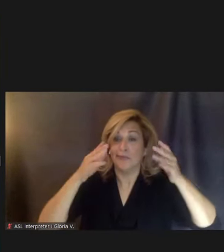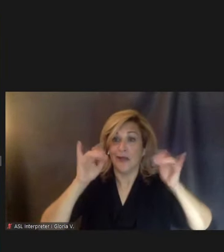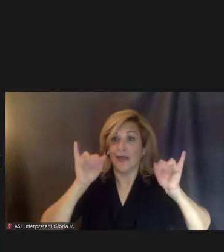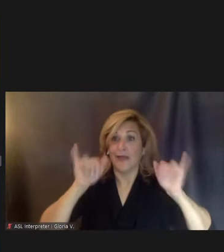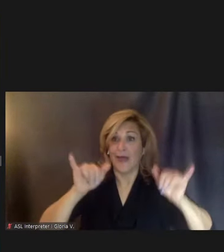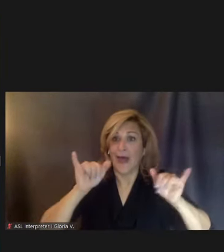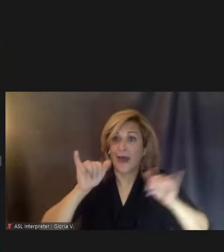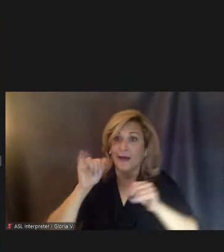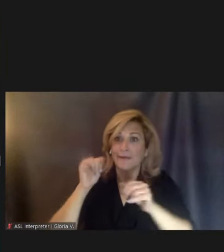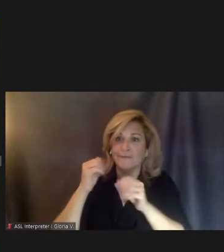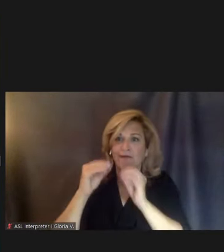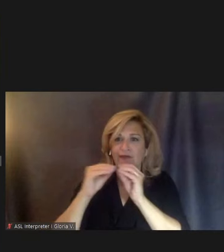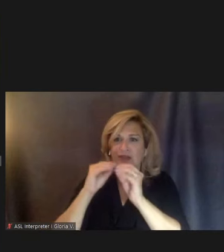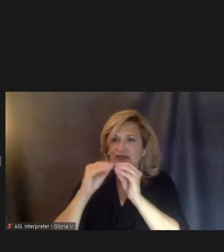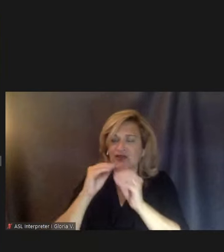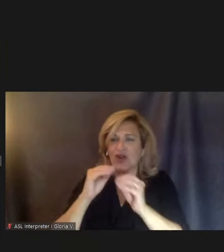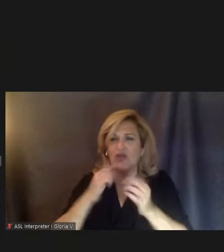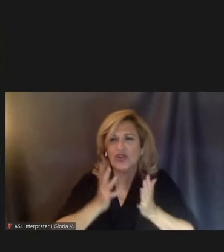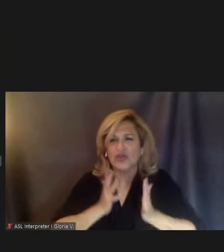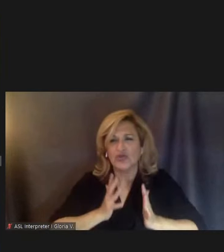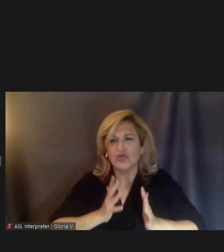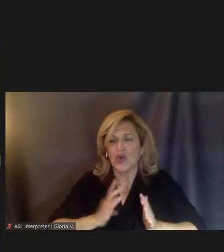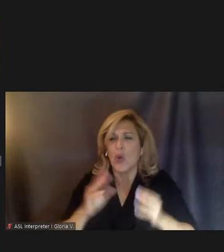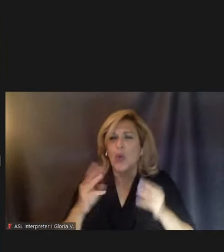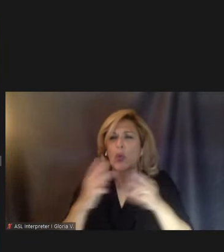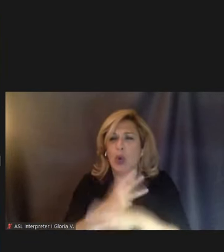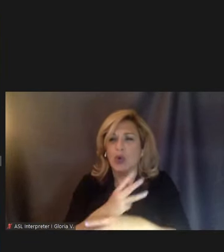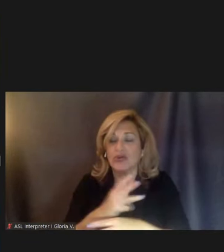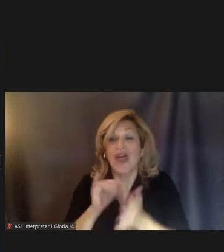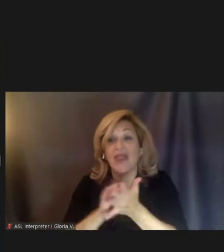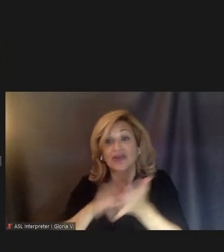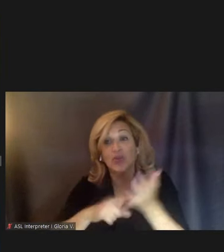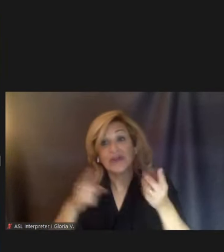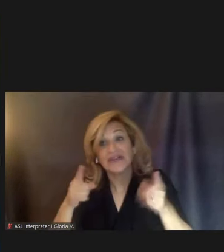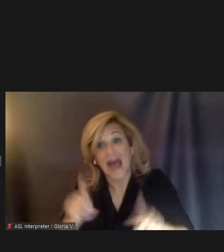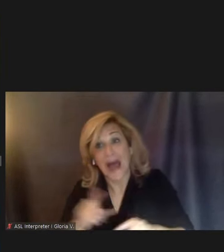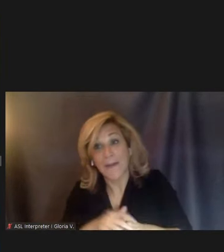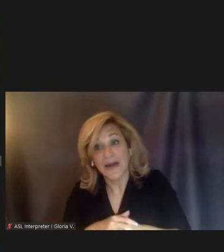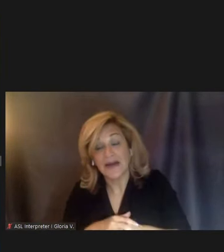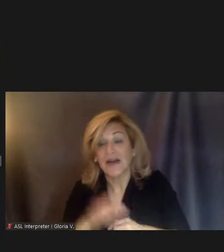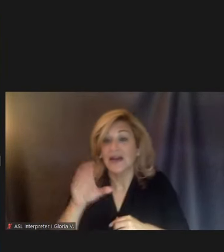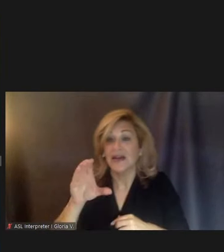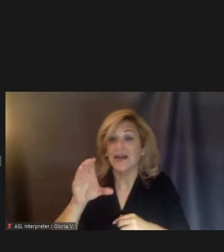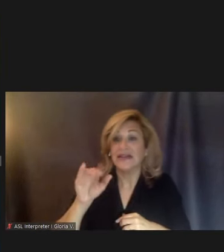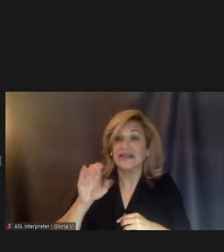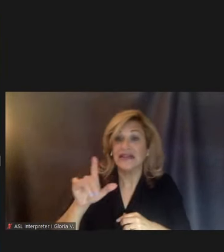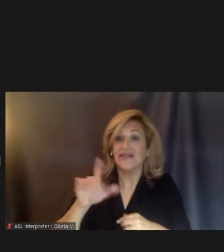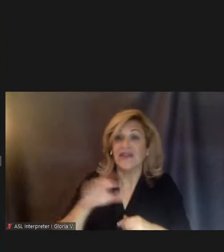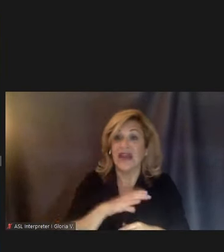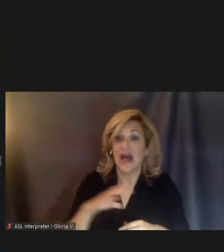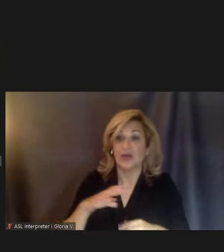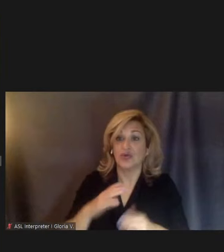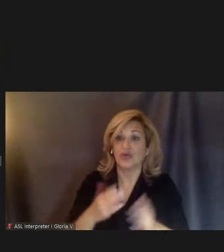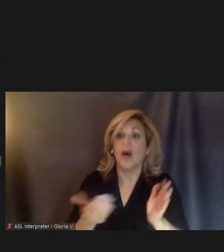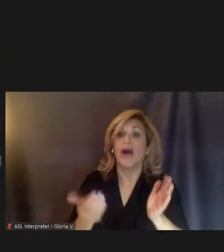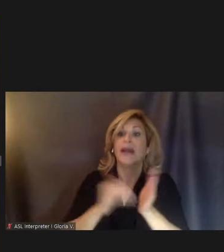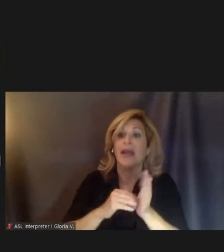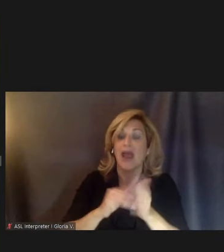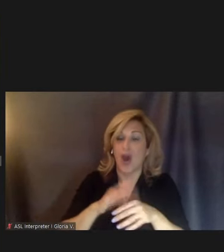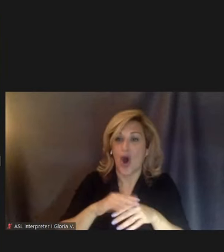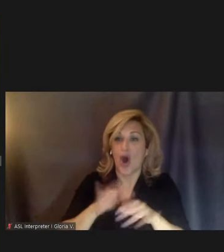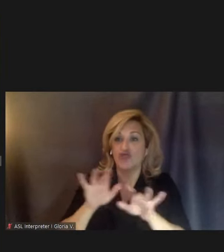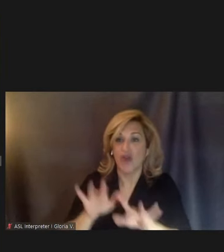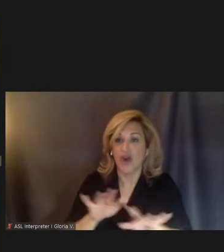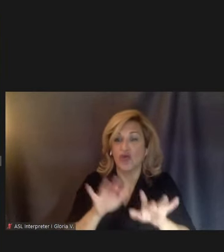unacceptably congested even worse. And that's exactly what has happened. The Civic Council went on record again in 2015 in support of the Move New